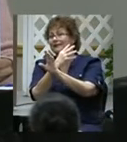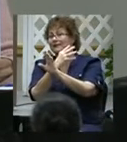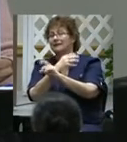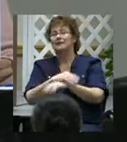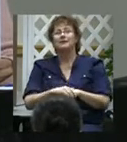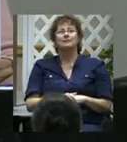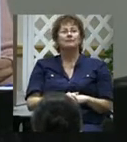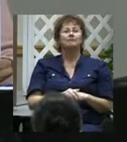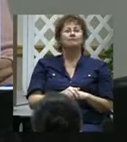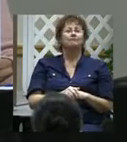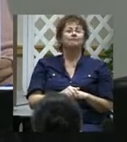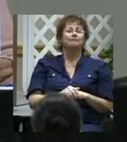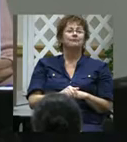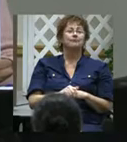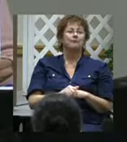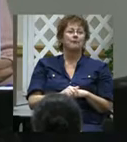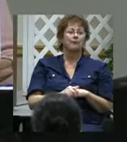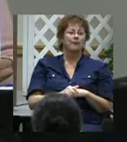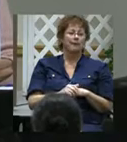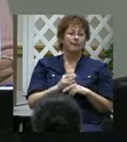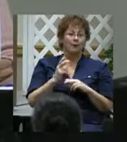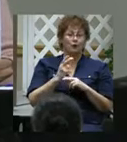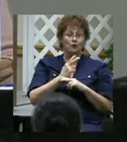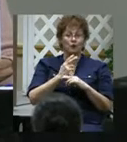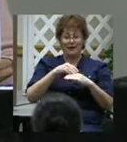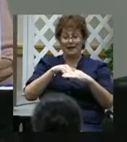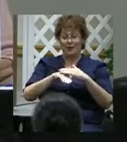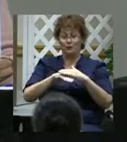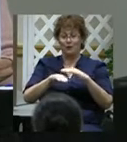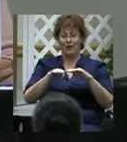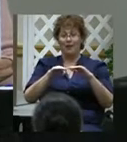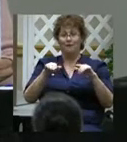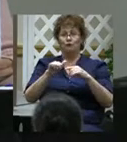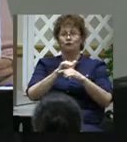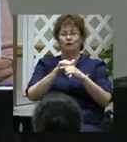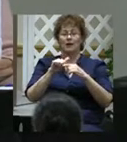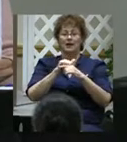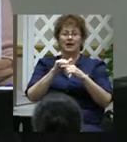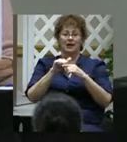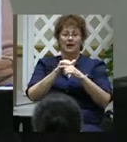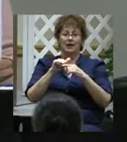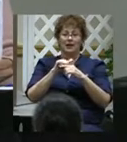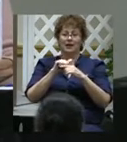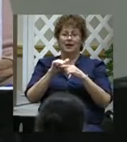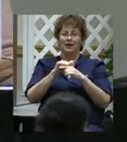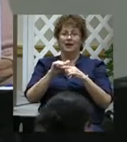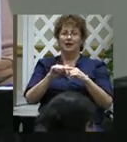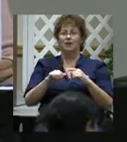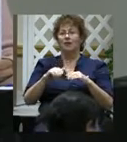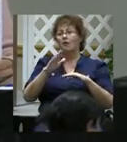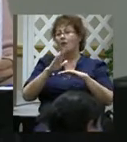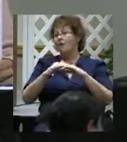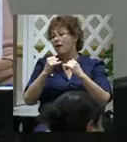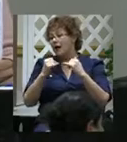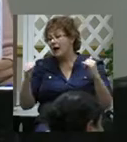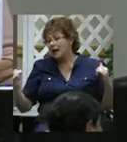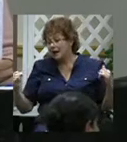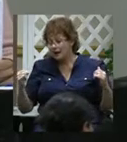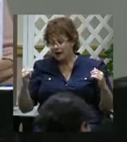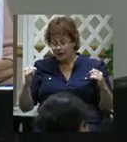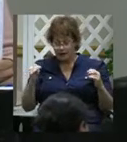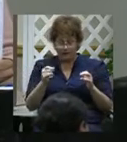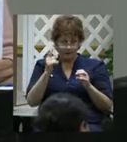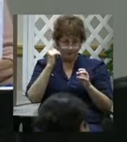to provide, entry-level training or online training for interpreters or